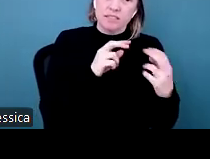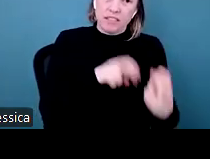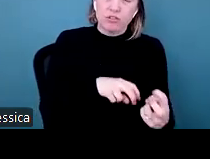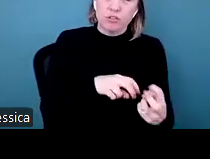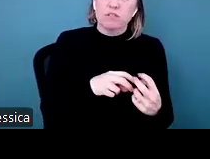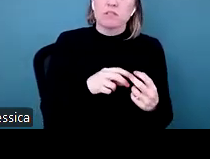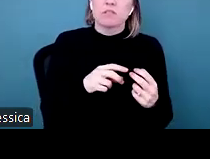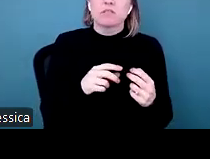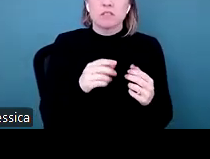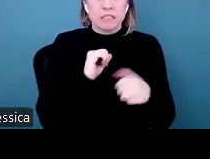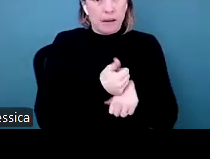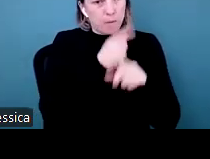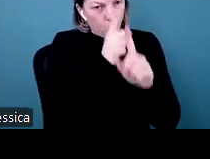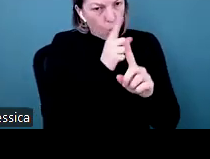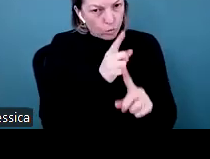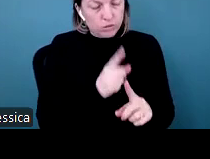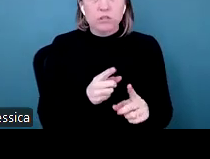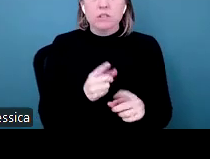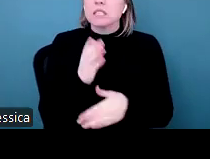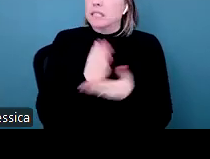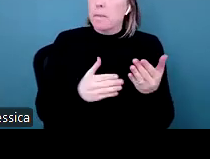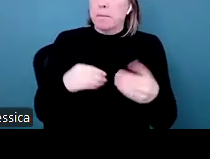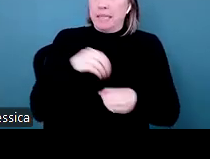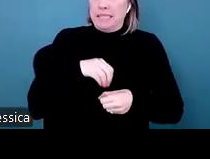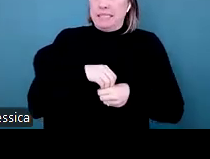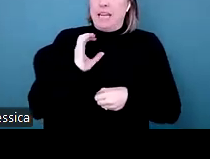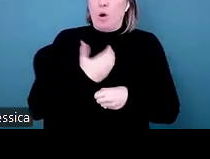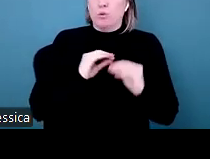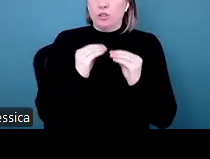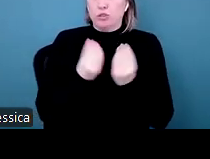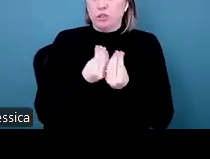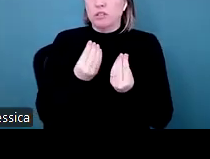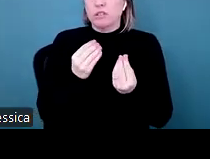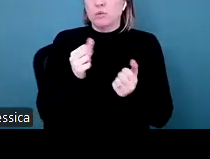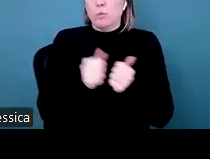our licensed clinical staff. Other appointments are